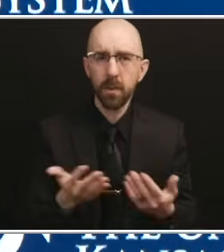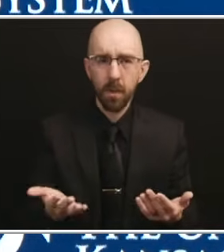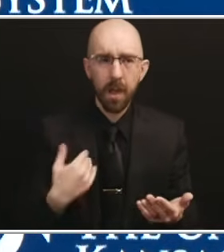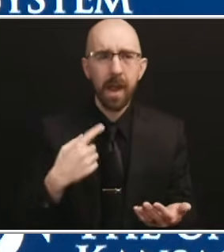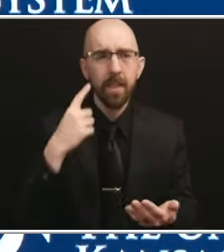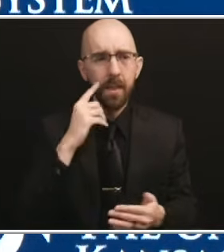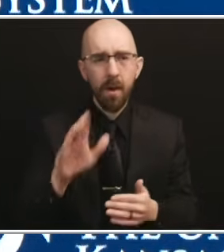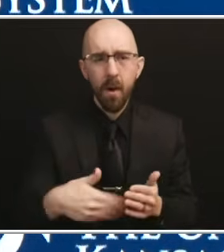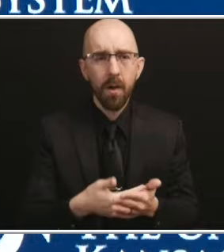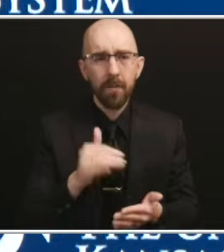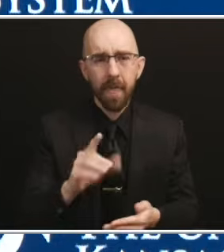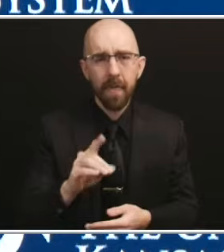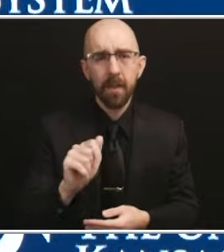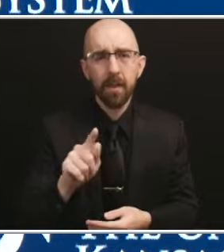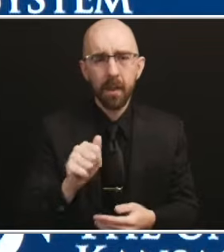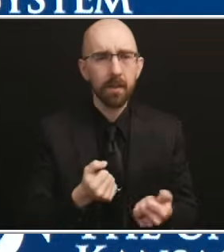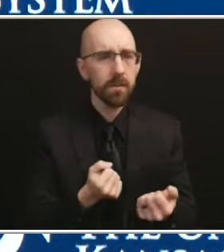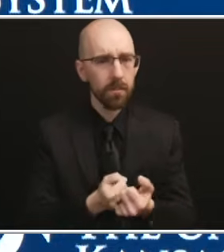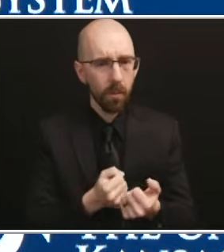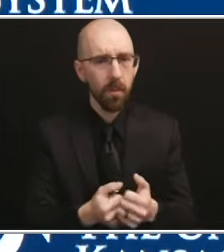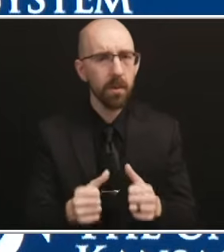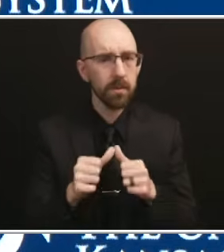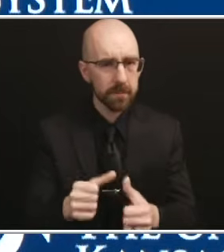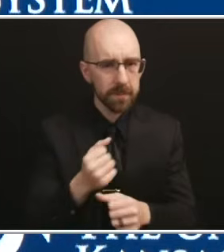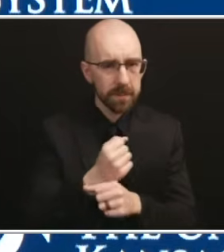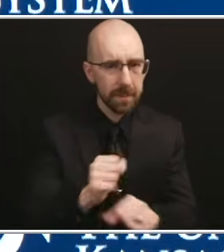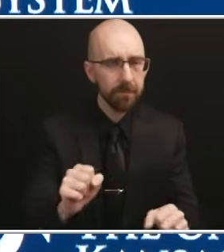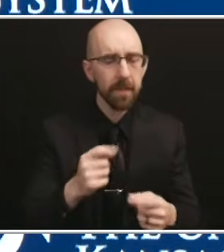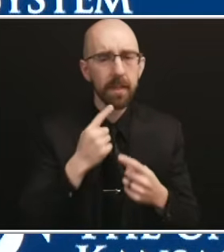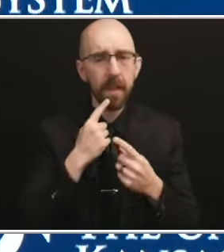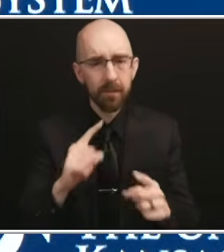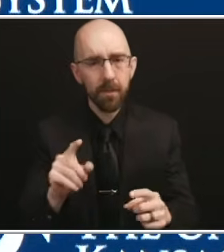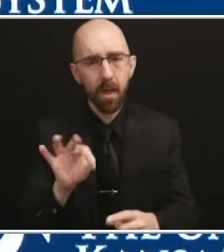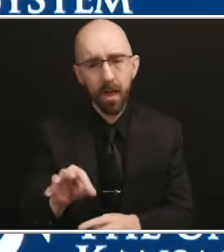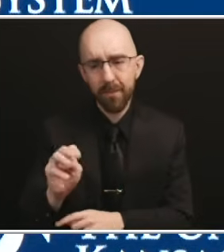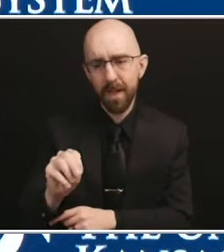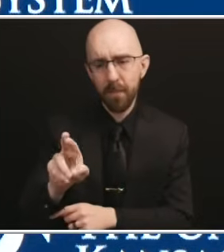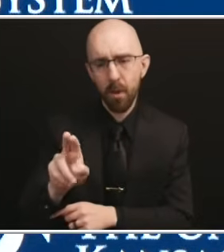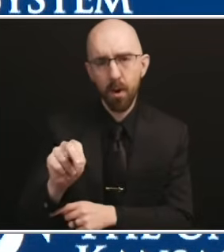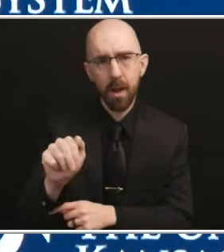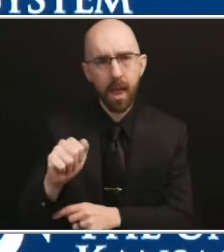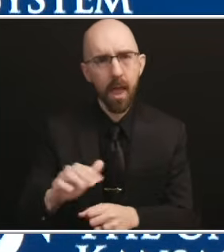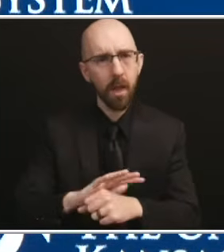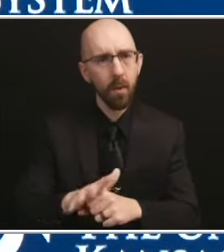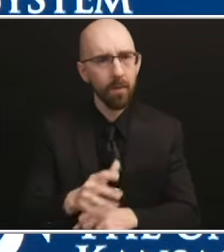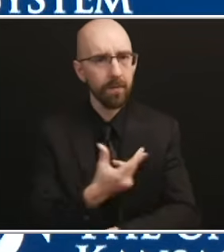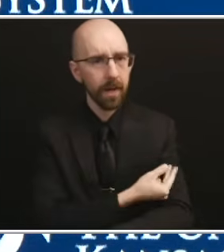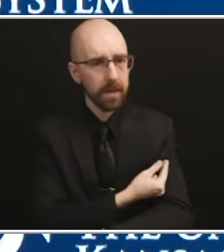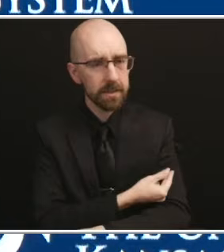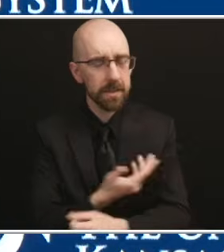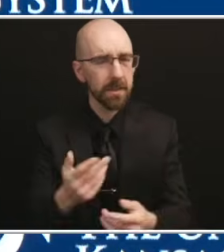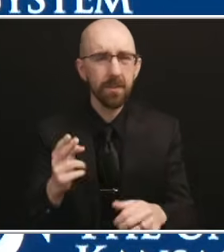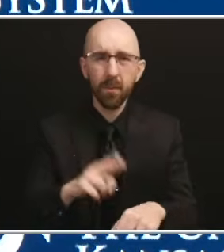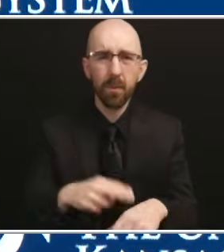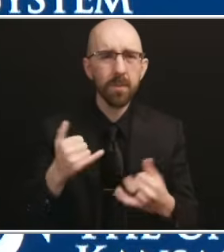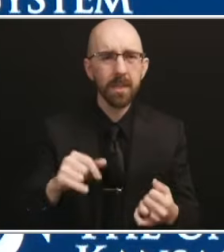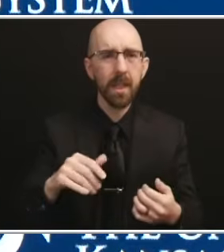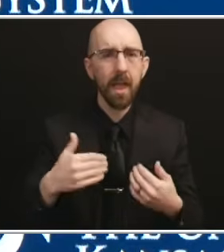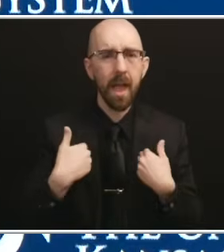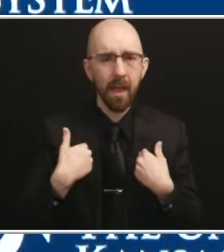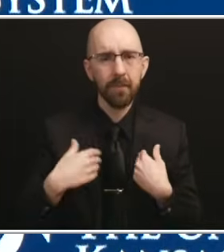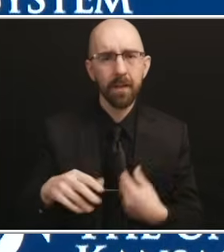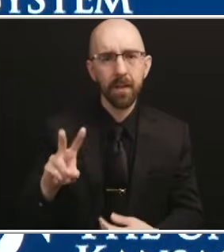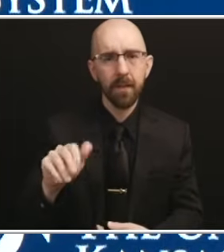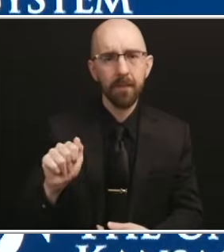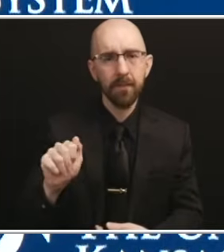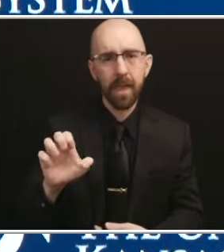data support the continued safety and efficacy of mRNA COVID vaccines. And remember, we still have the VAERS, which is that